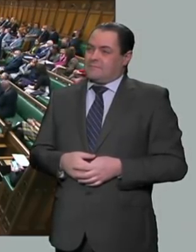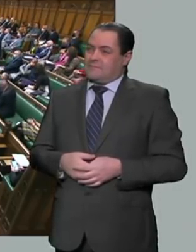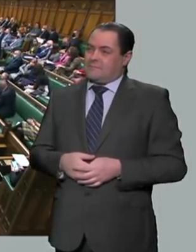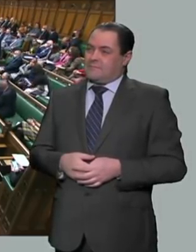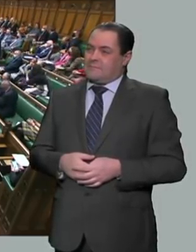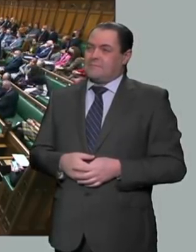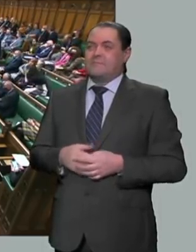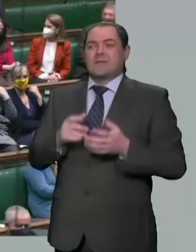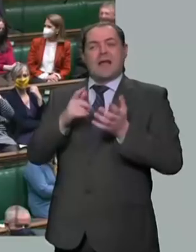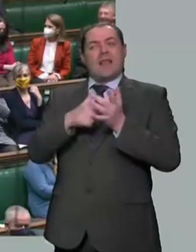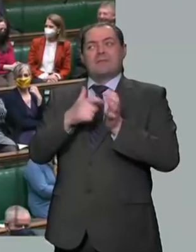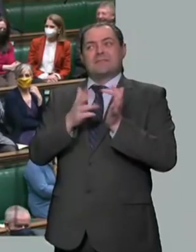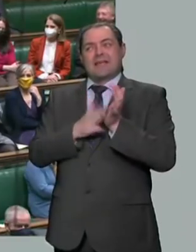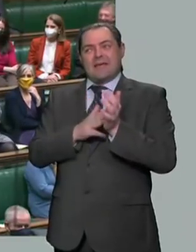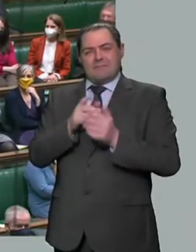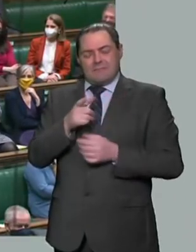Happy New Year, Mr. Speaker.